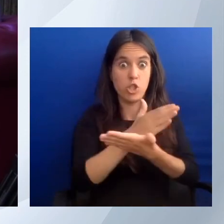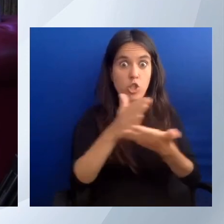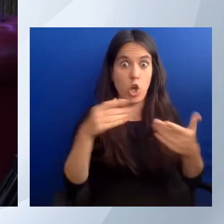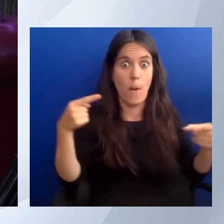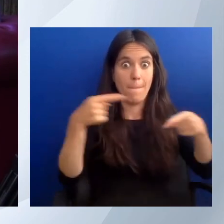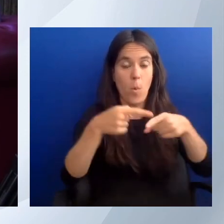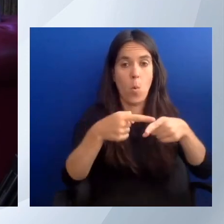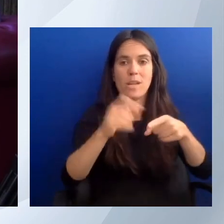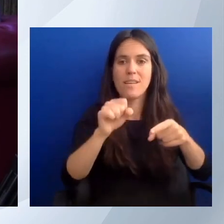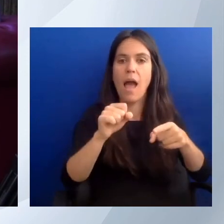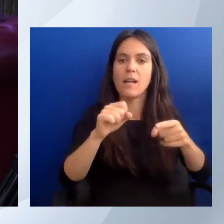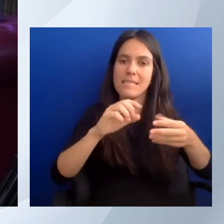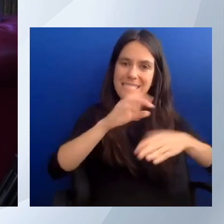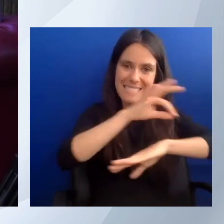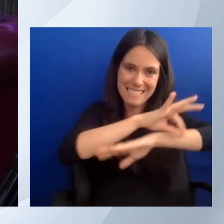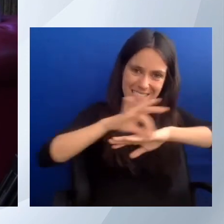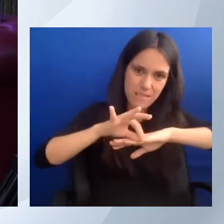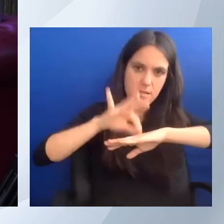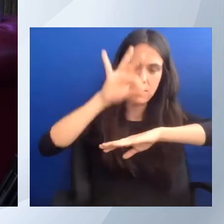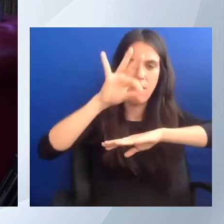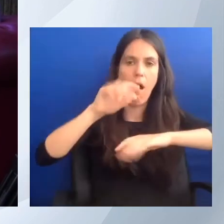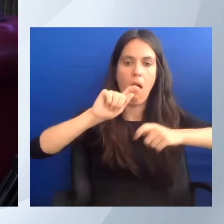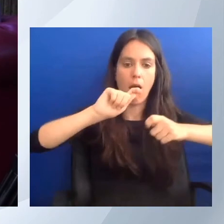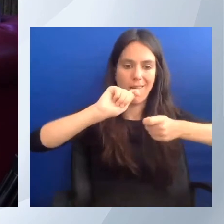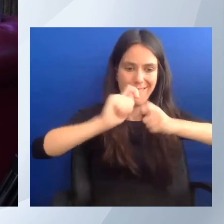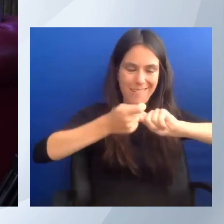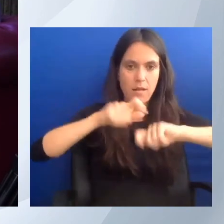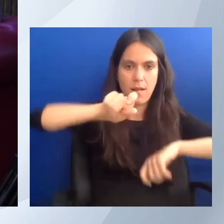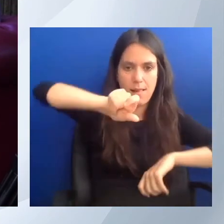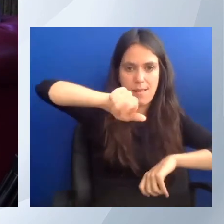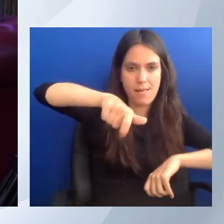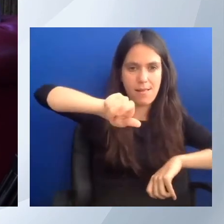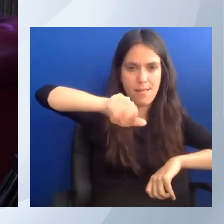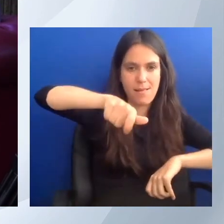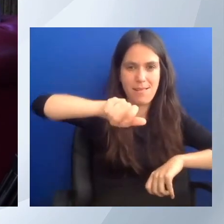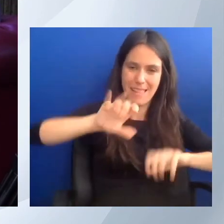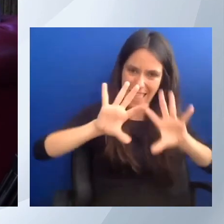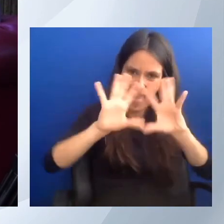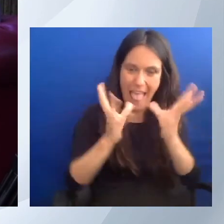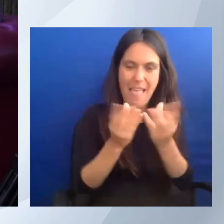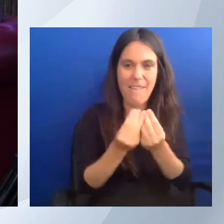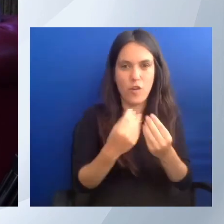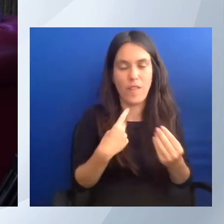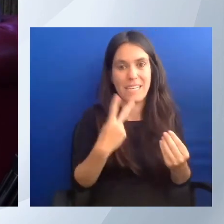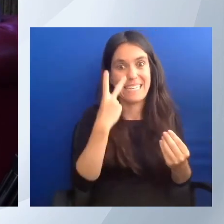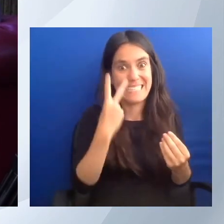so you can change the way things look, add images, you can add